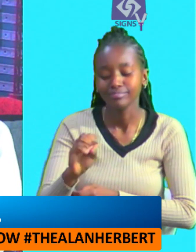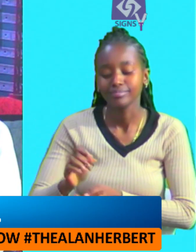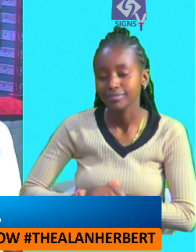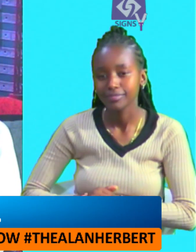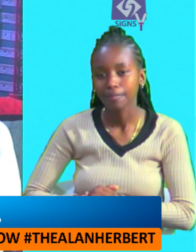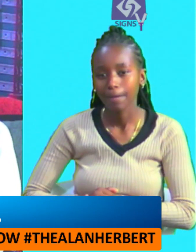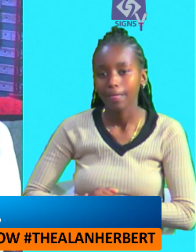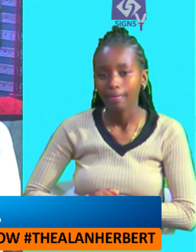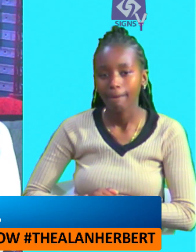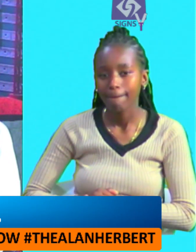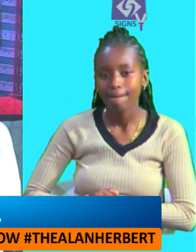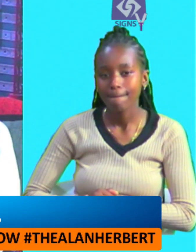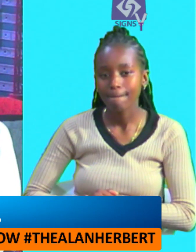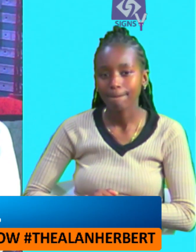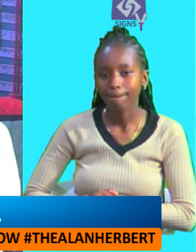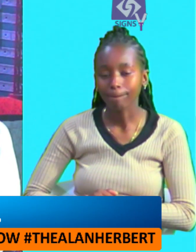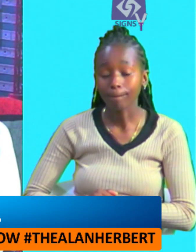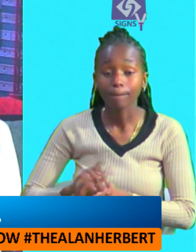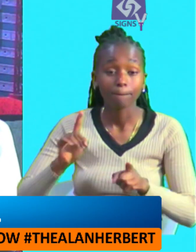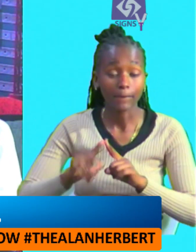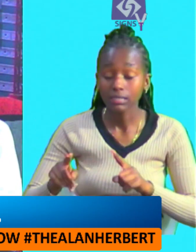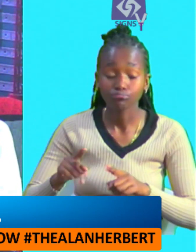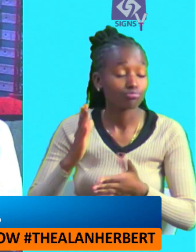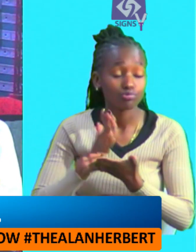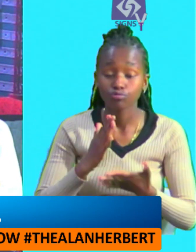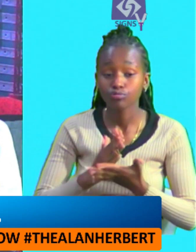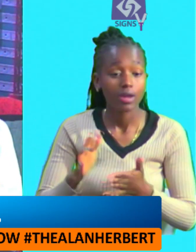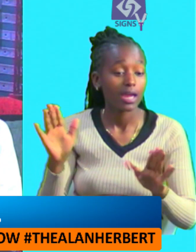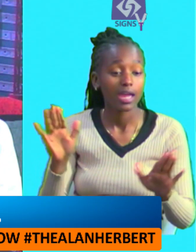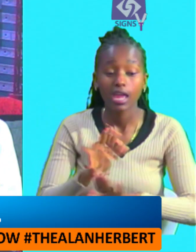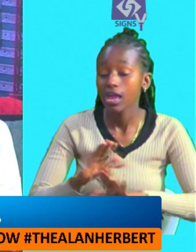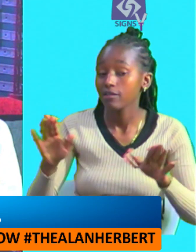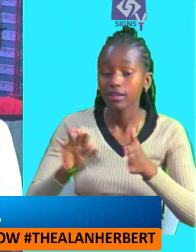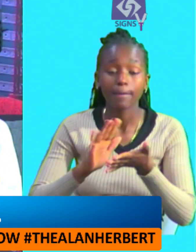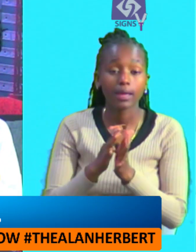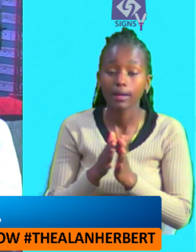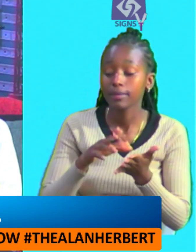buy. It's so true. you will adjust. Kama ulikuwa unanunua kilo 2 za mchele, unanunua